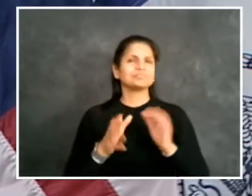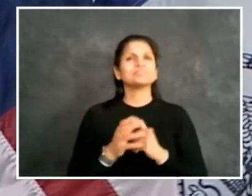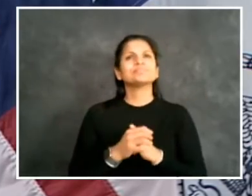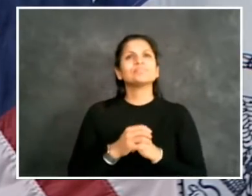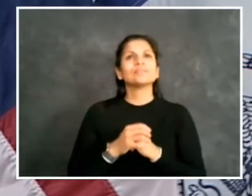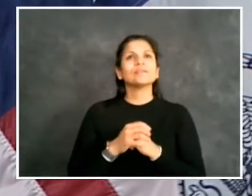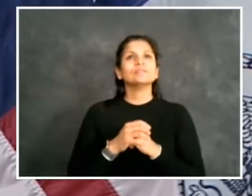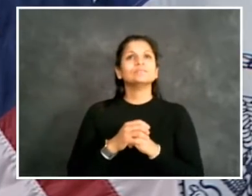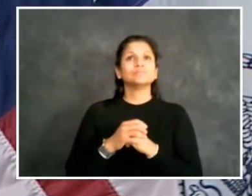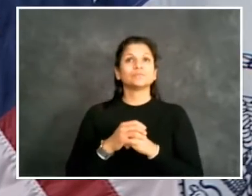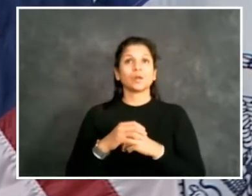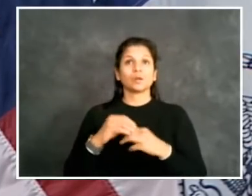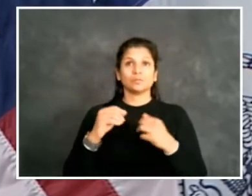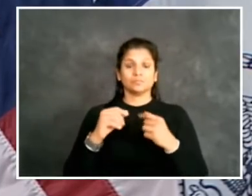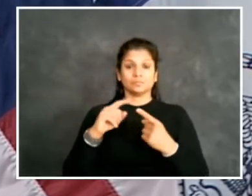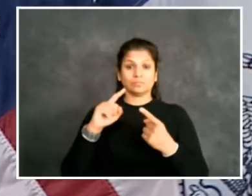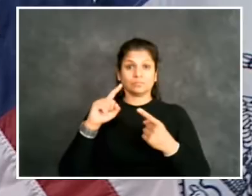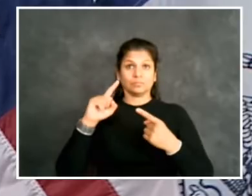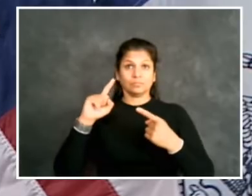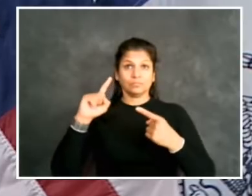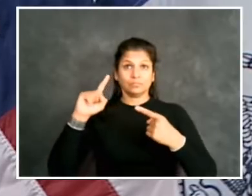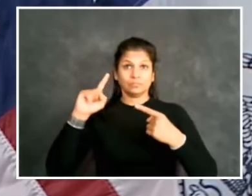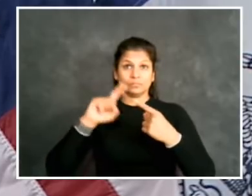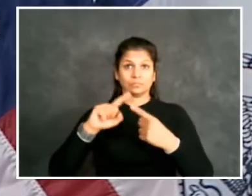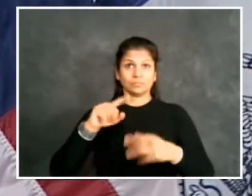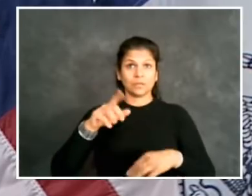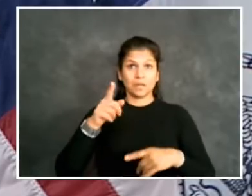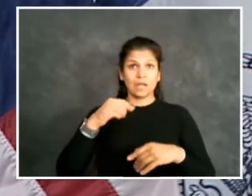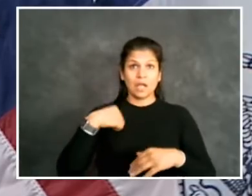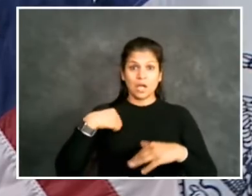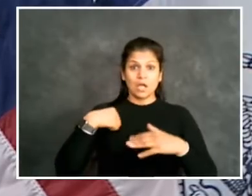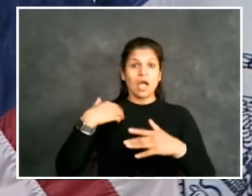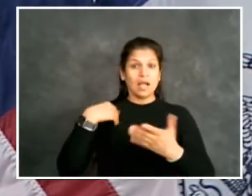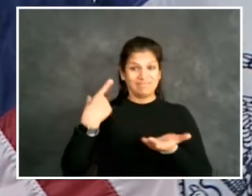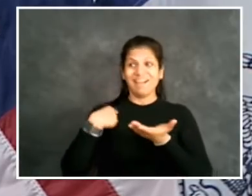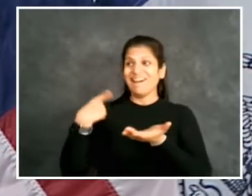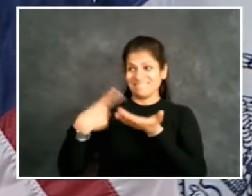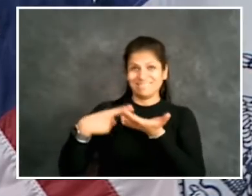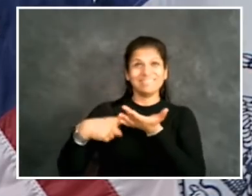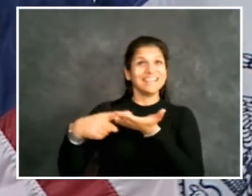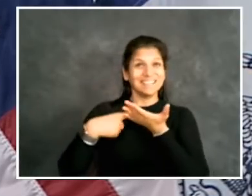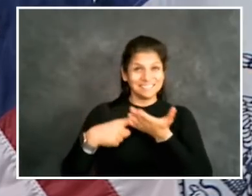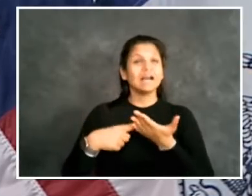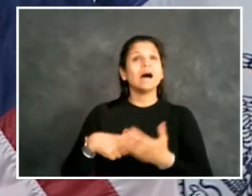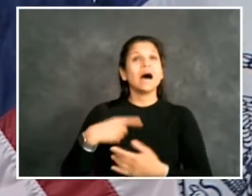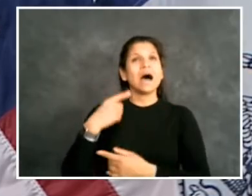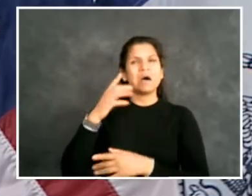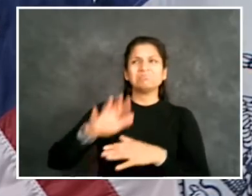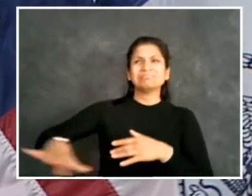about a field hospital near Sinai Hospital, it was